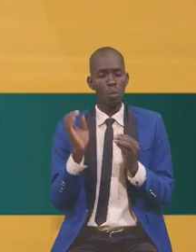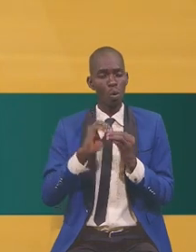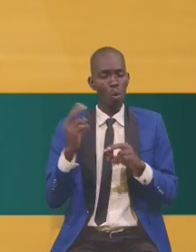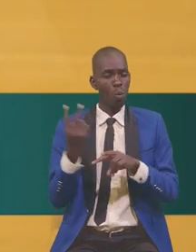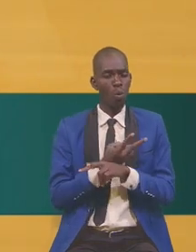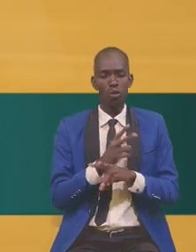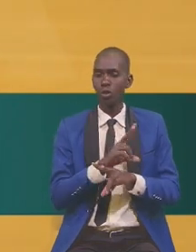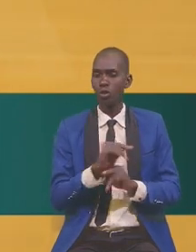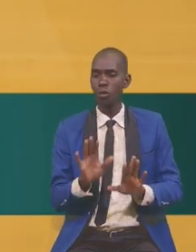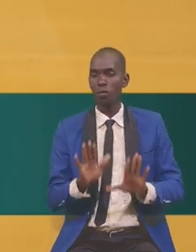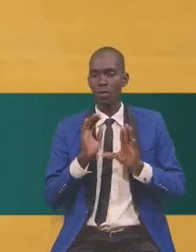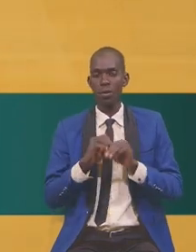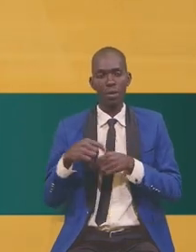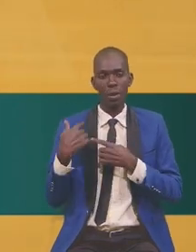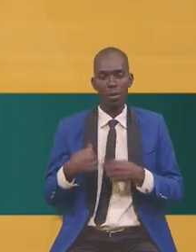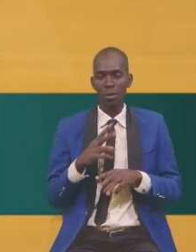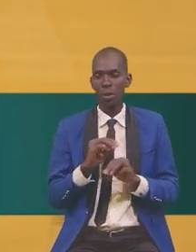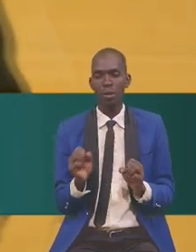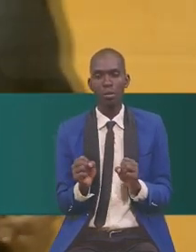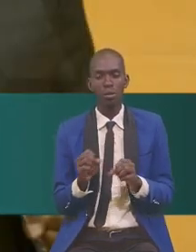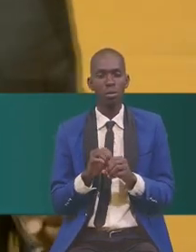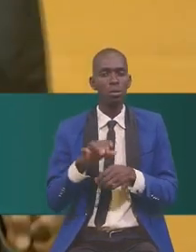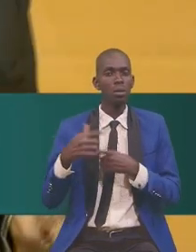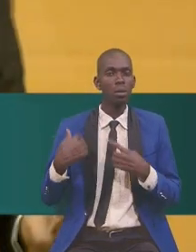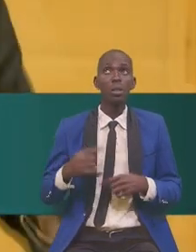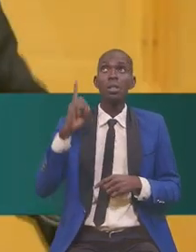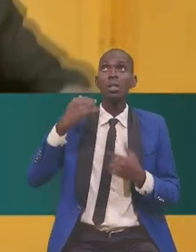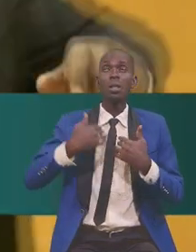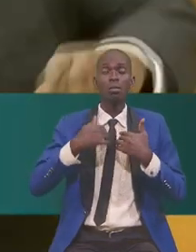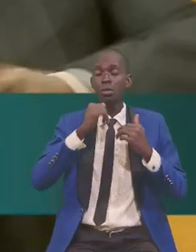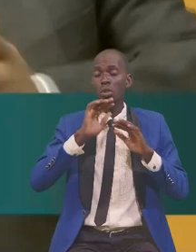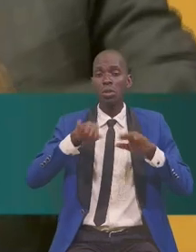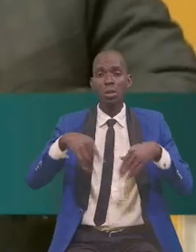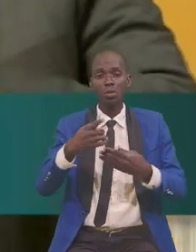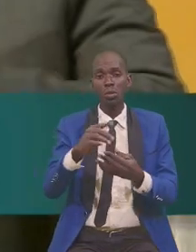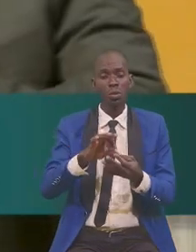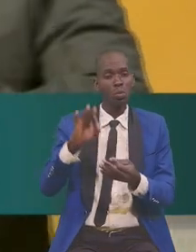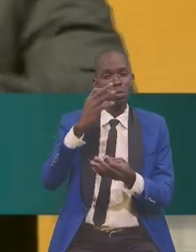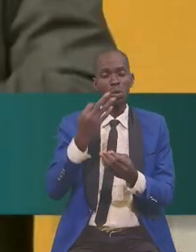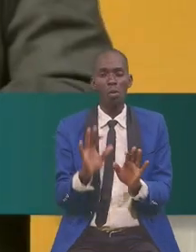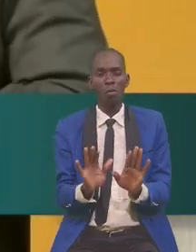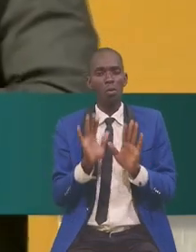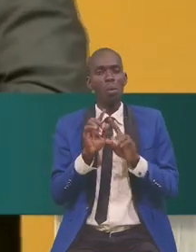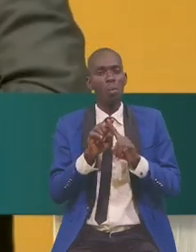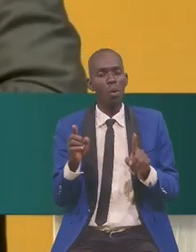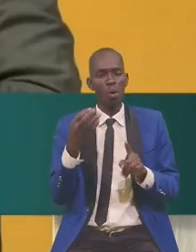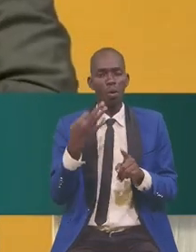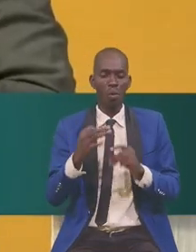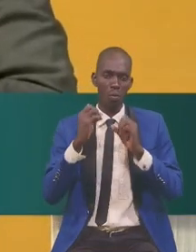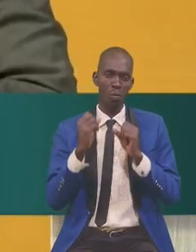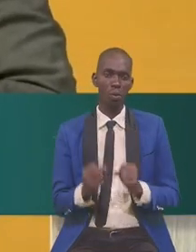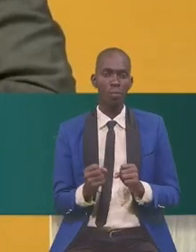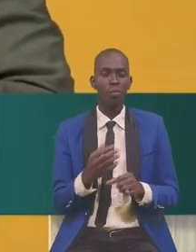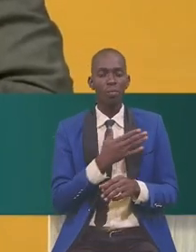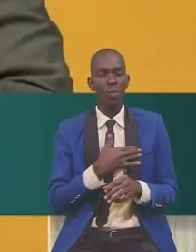your heart, no timidity in your life. He has not given you the spirit of fear, but the spirit of power and